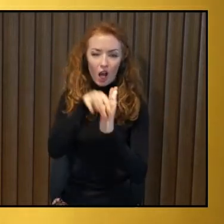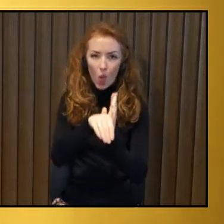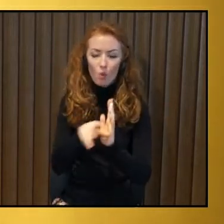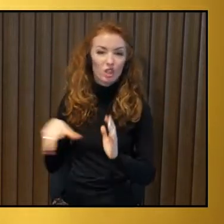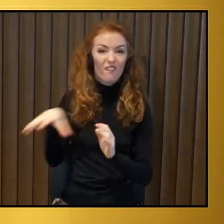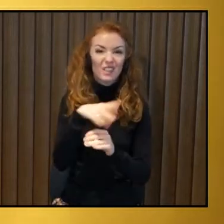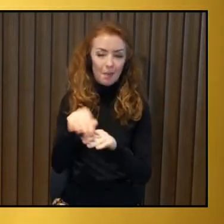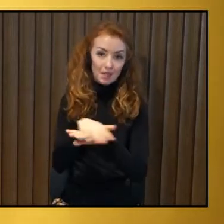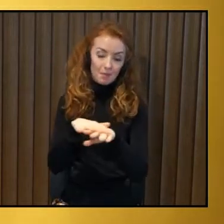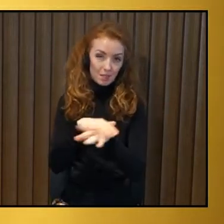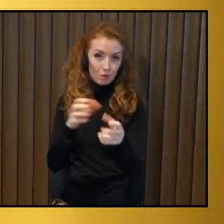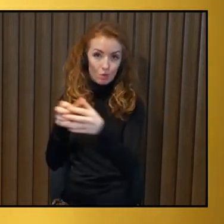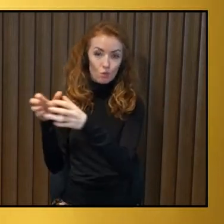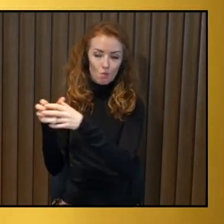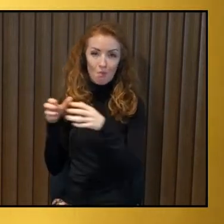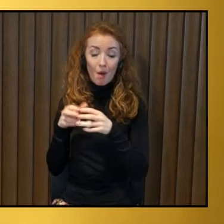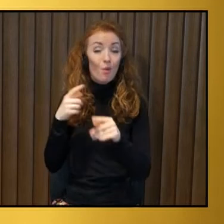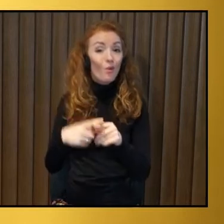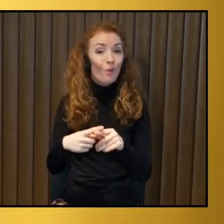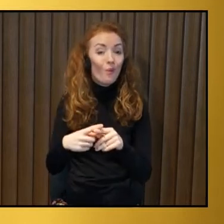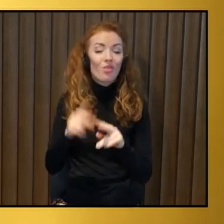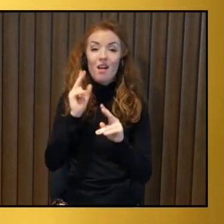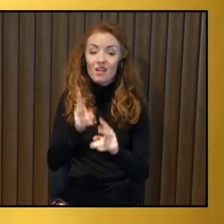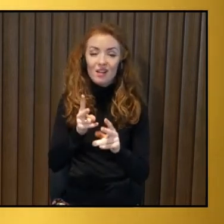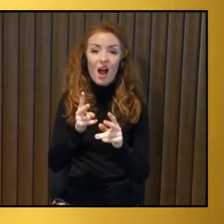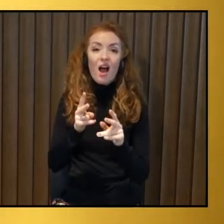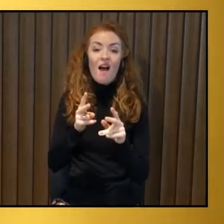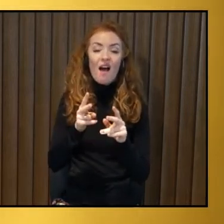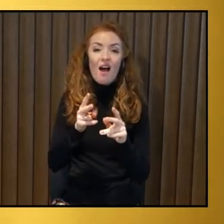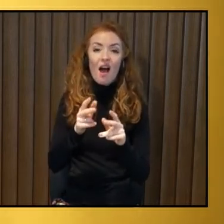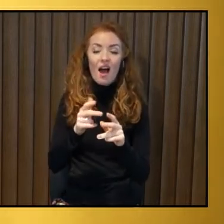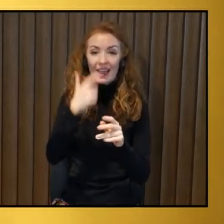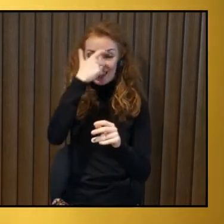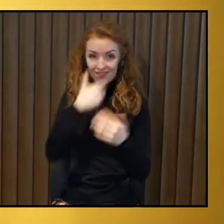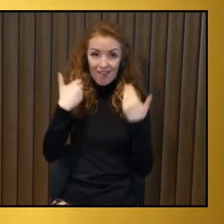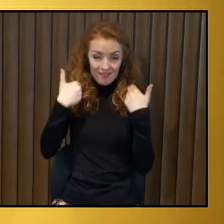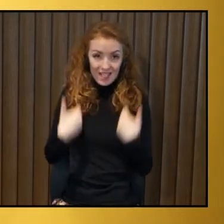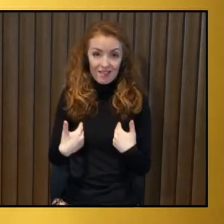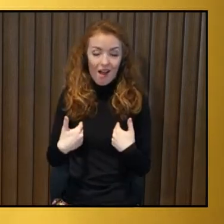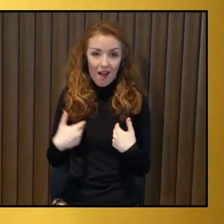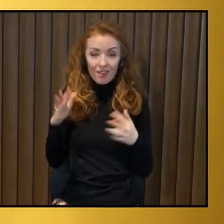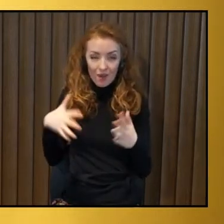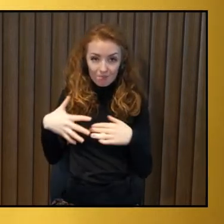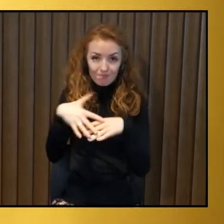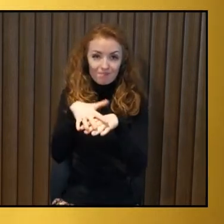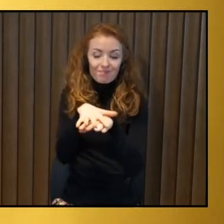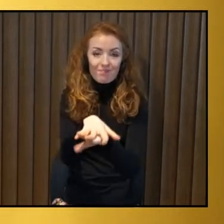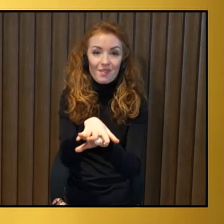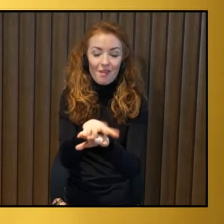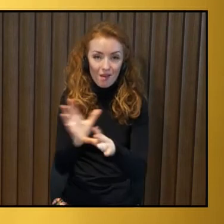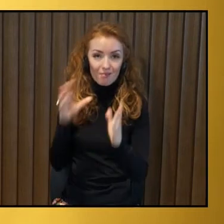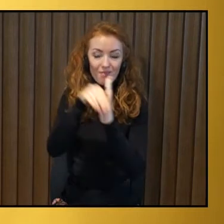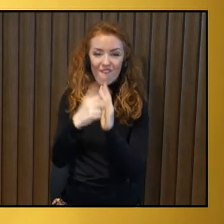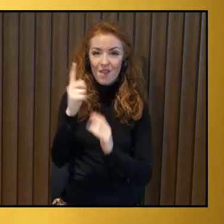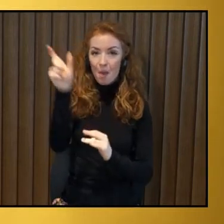how multiple identities can overlap with one another, then we can't just say that universal design is a disability